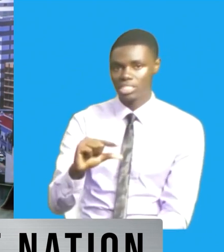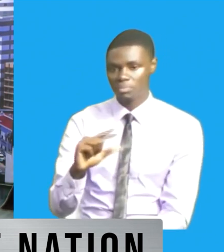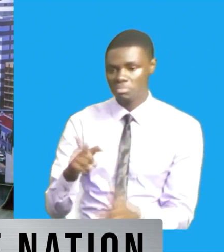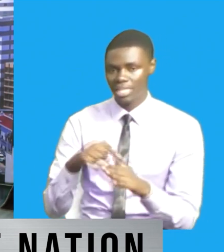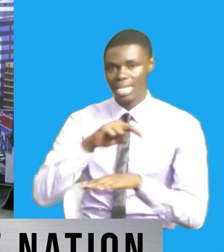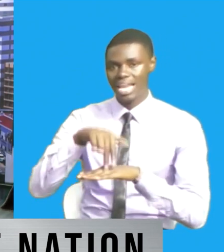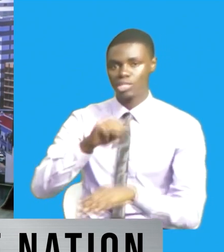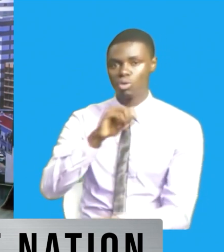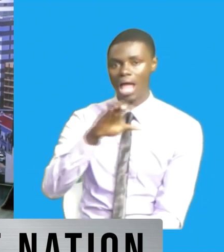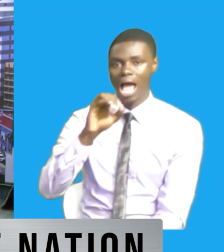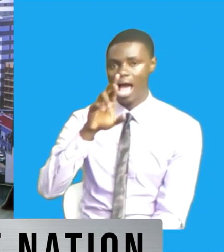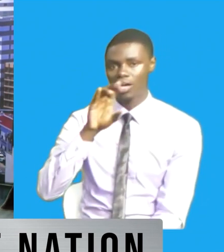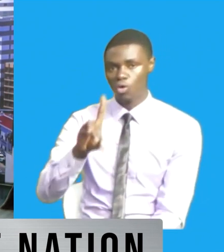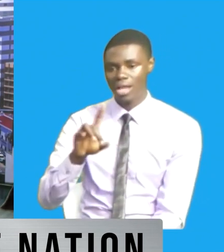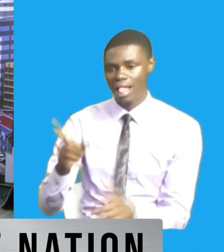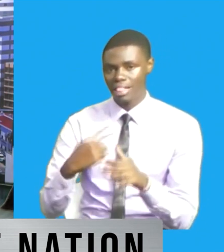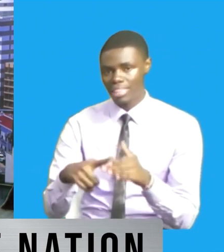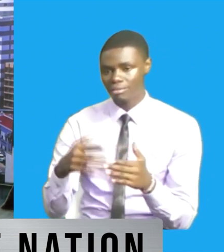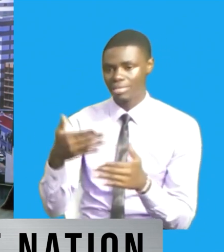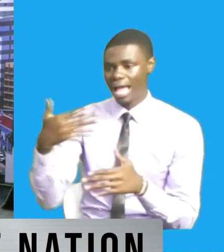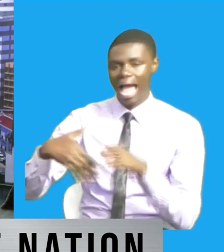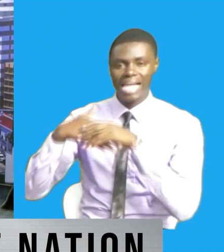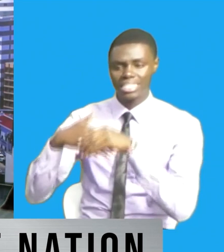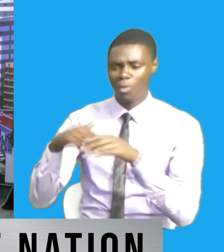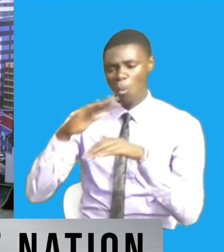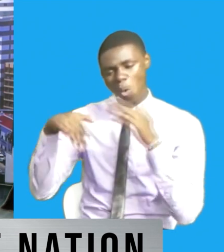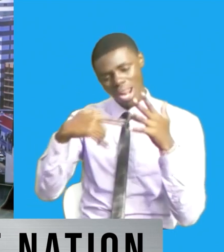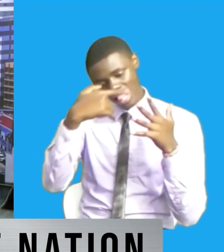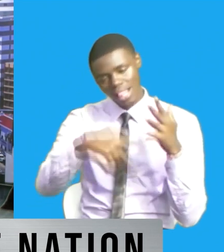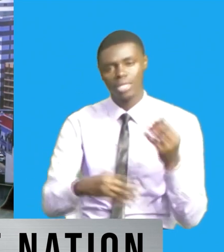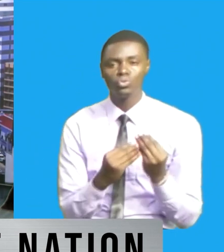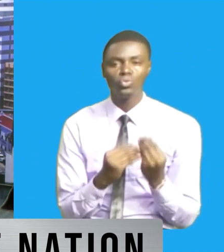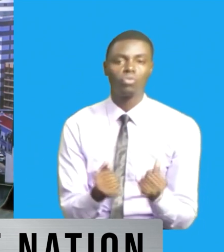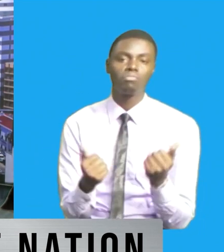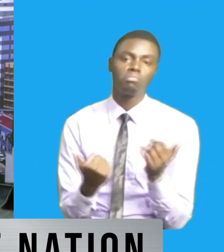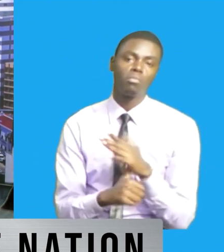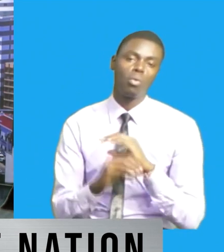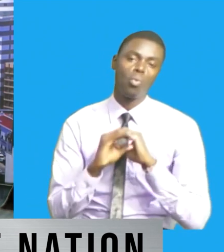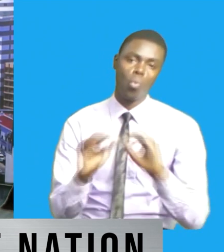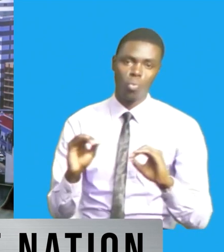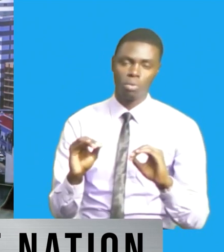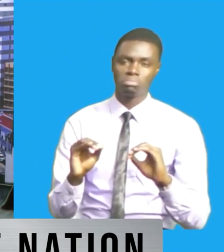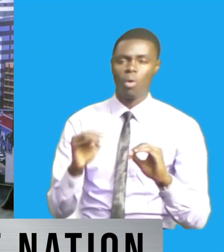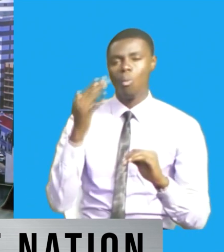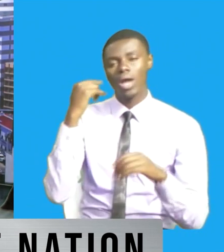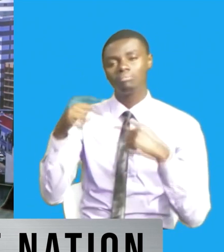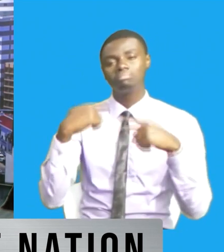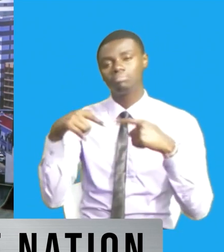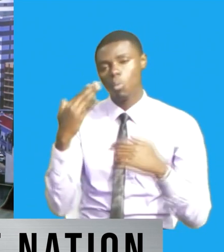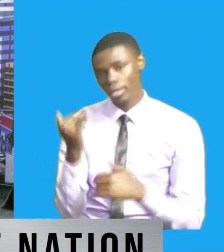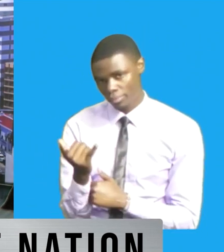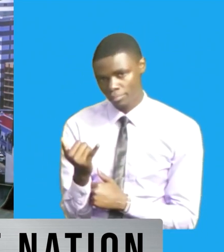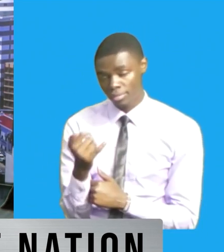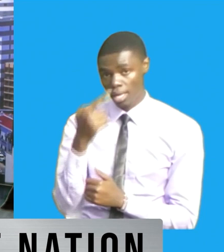National Accord, tukakuja tena tumekuwa na handshake. Hizo vitu zote hazija resolve hizi issue. Why is it going on? It is going